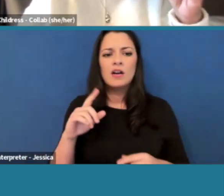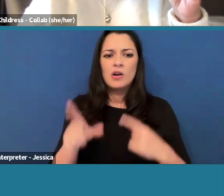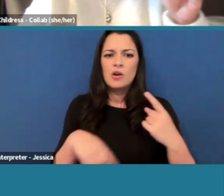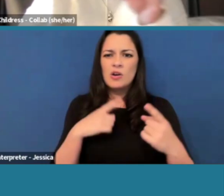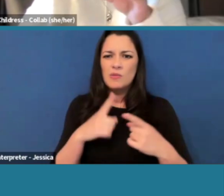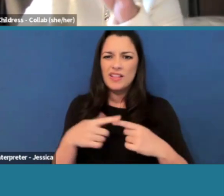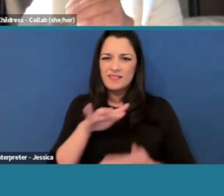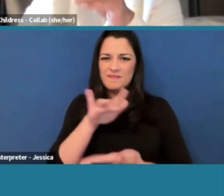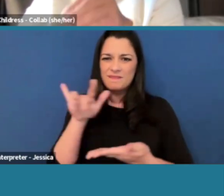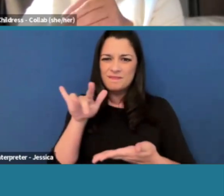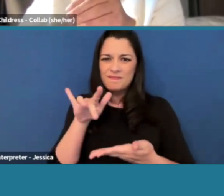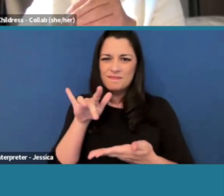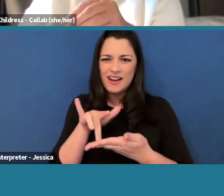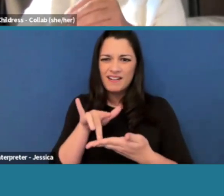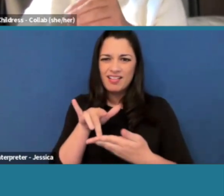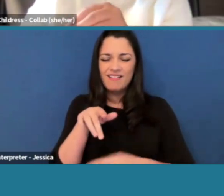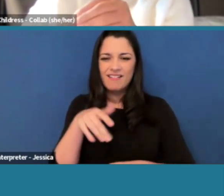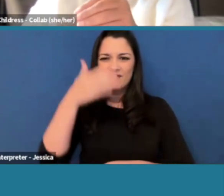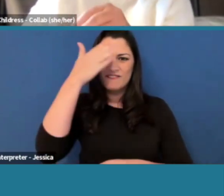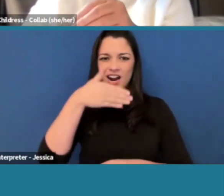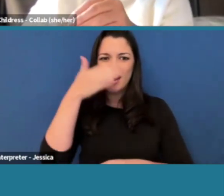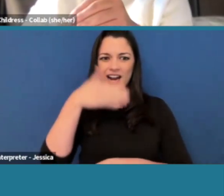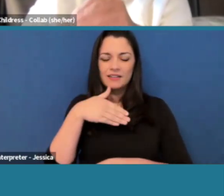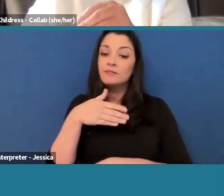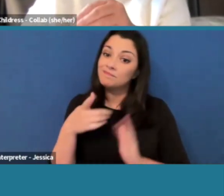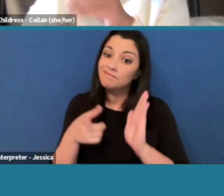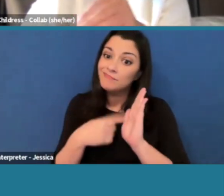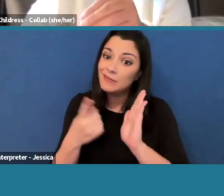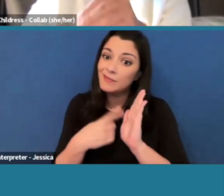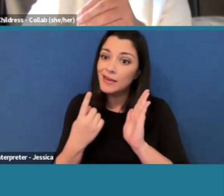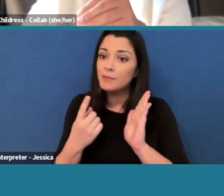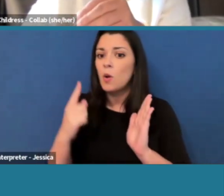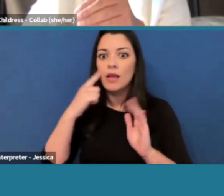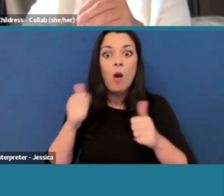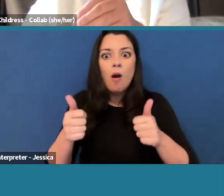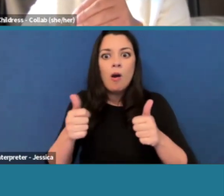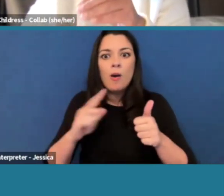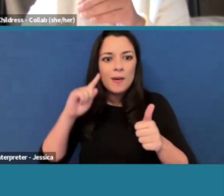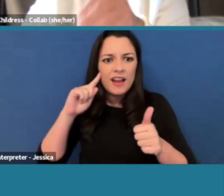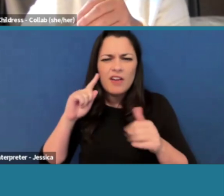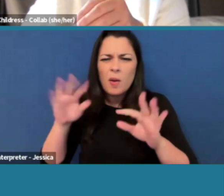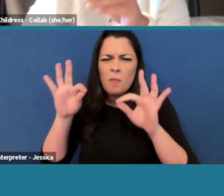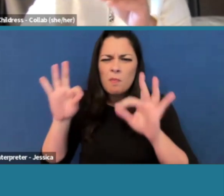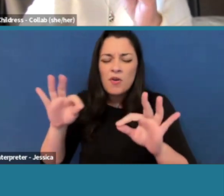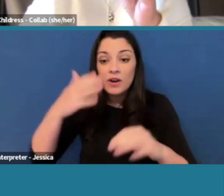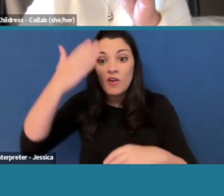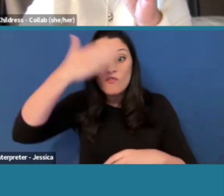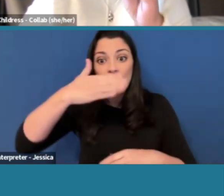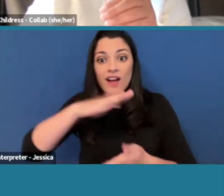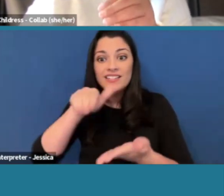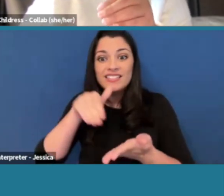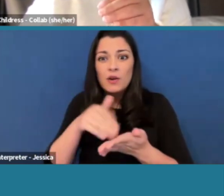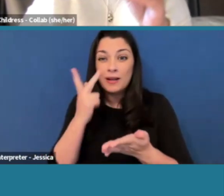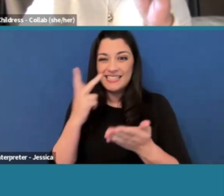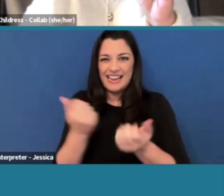deaf patron is seated front and center, which is where sometimes people think, oh, that's the best place for them to see.